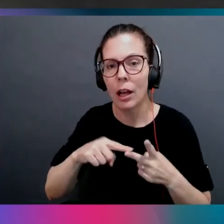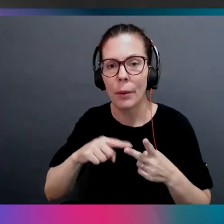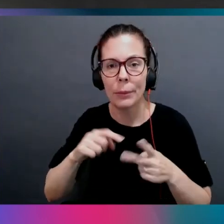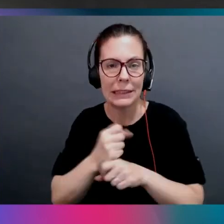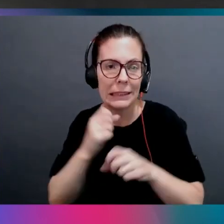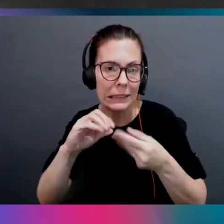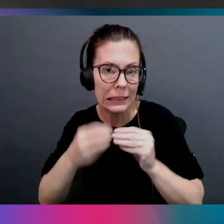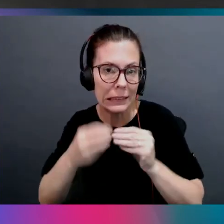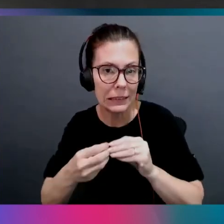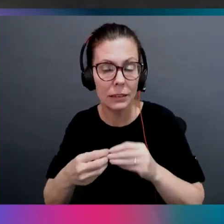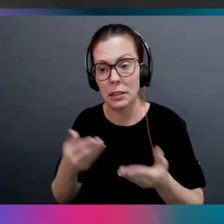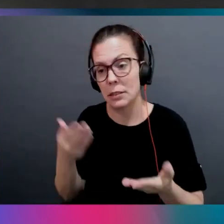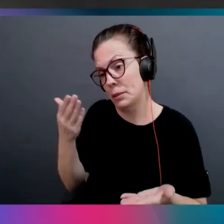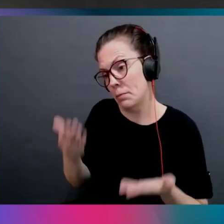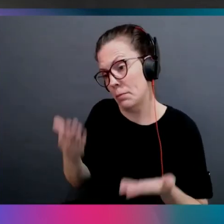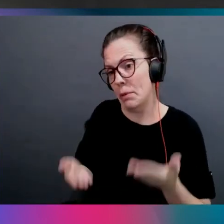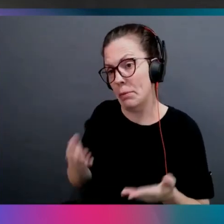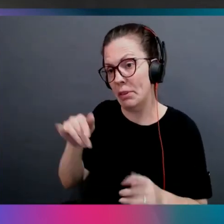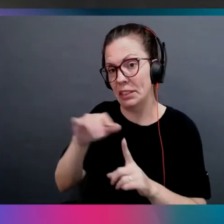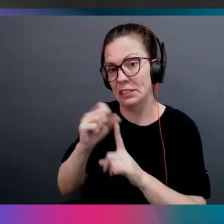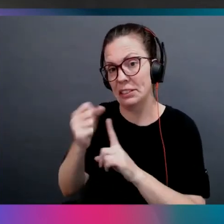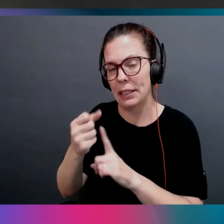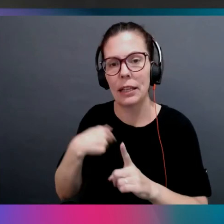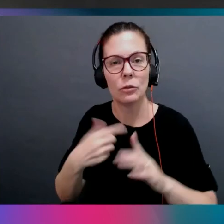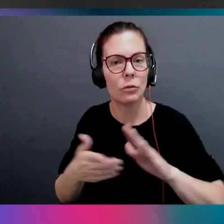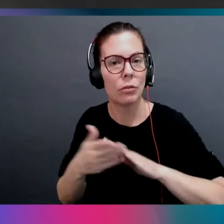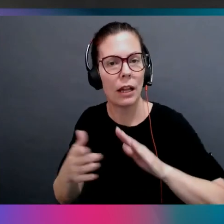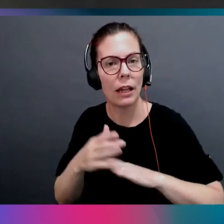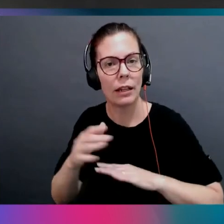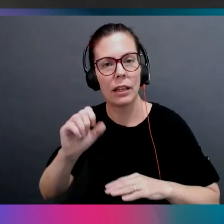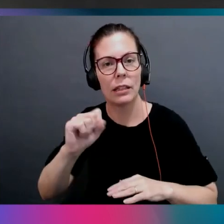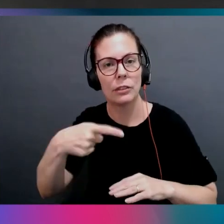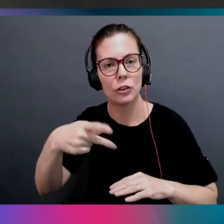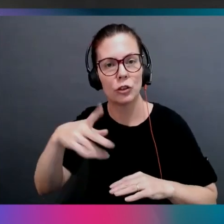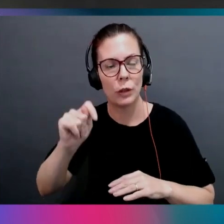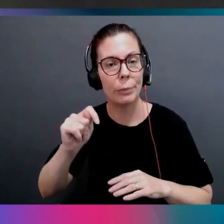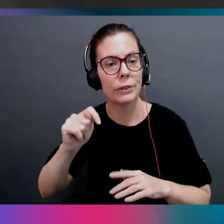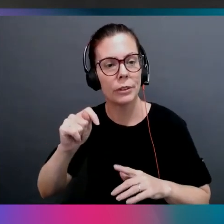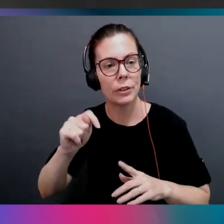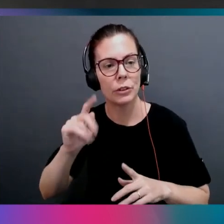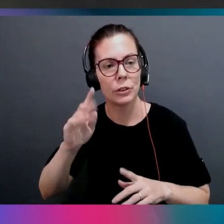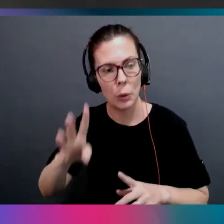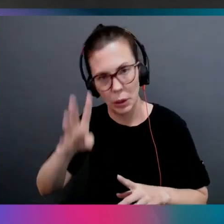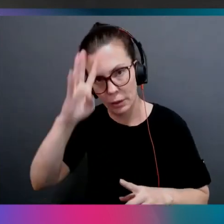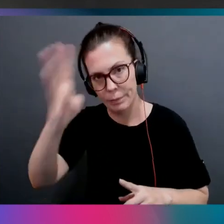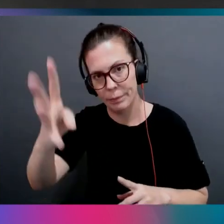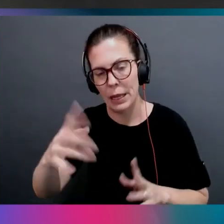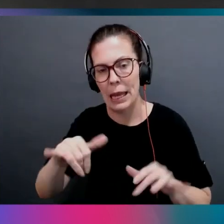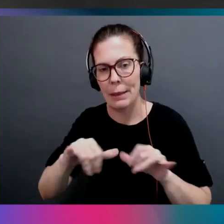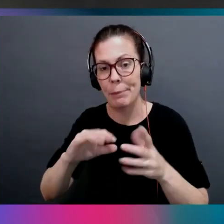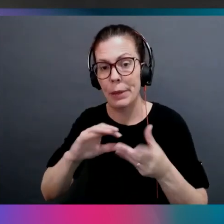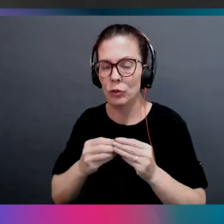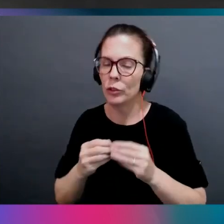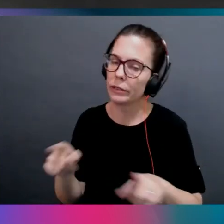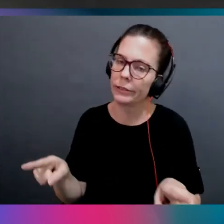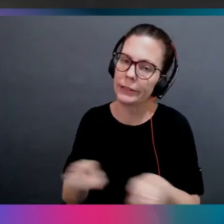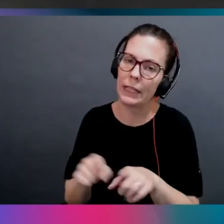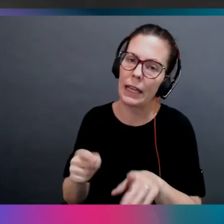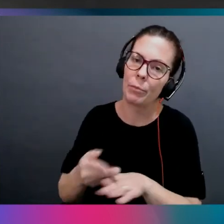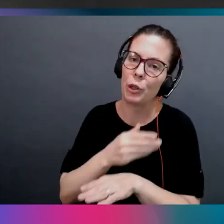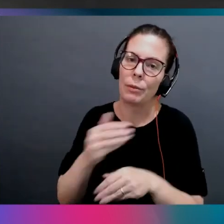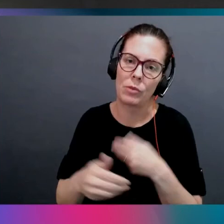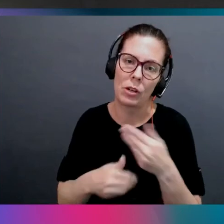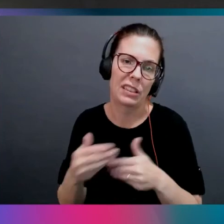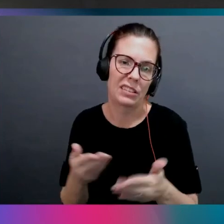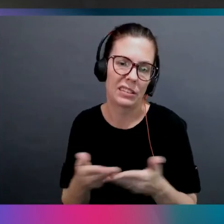could be, in this case, we ran a script to come up with these metrics. So just like we did the pre-processing stuff,